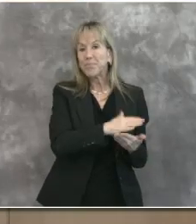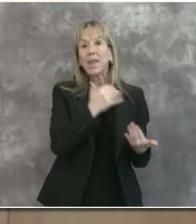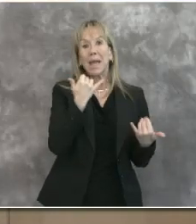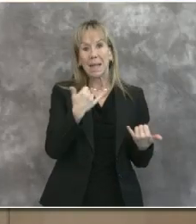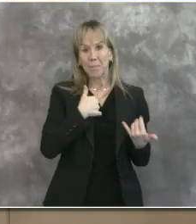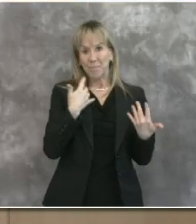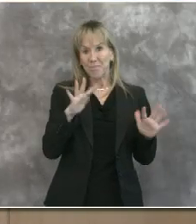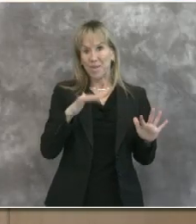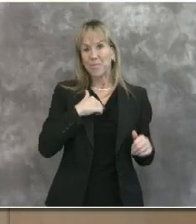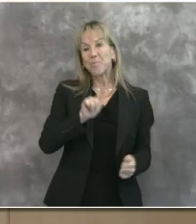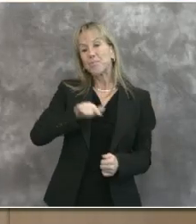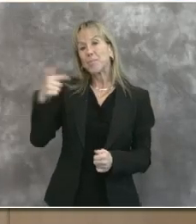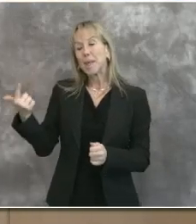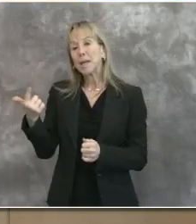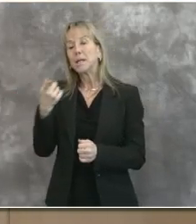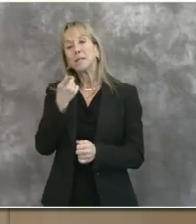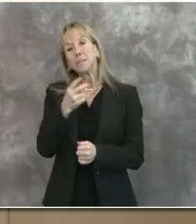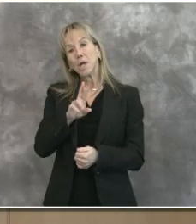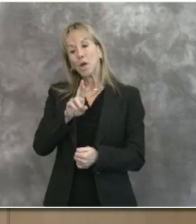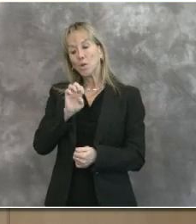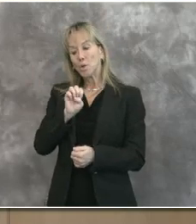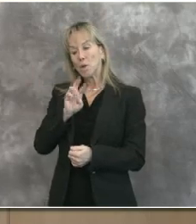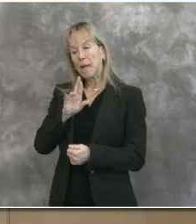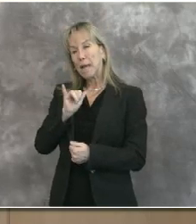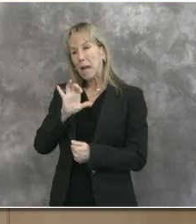McDonald for his report.